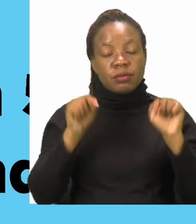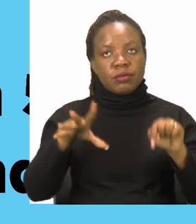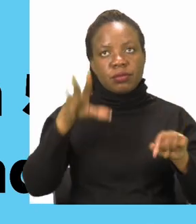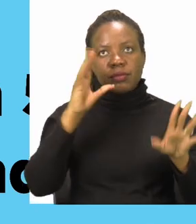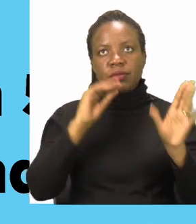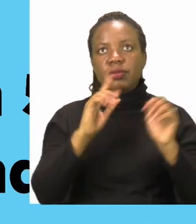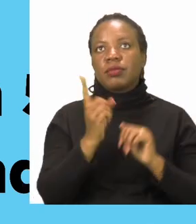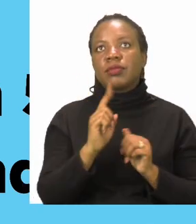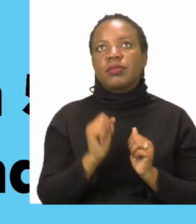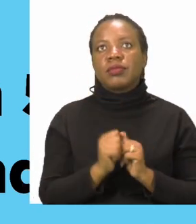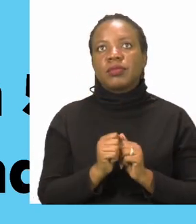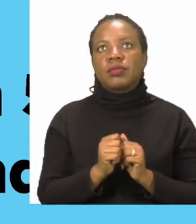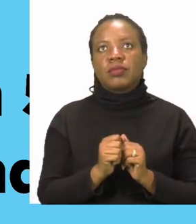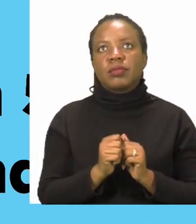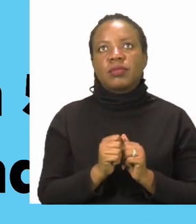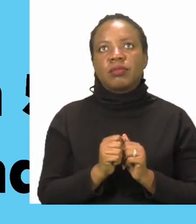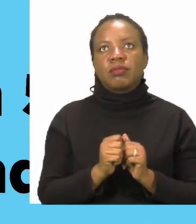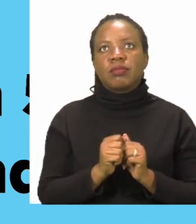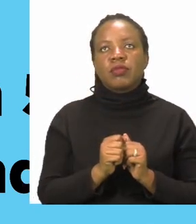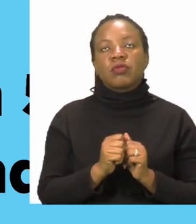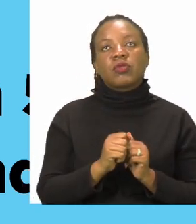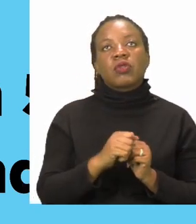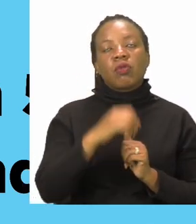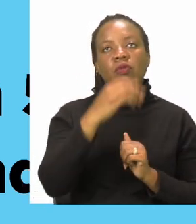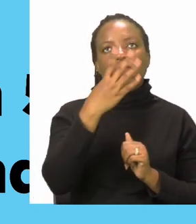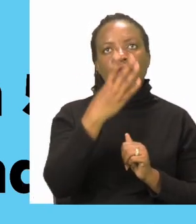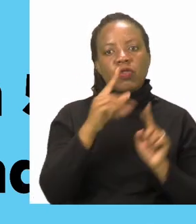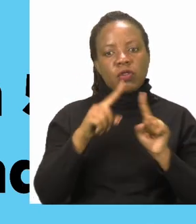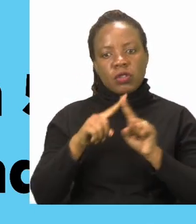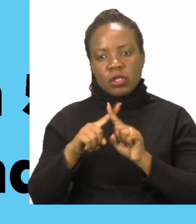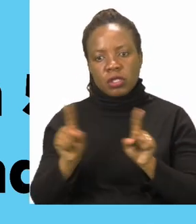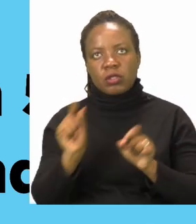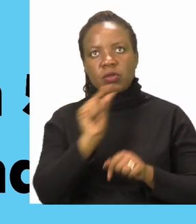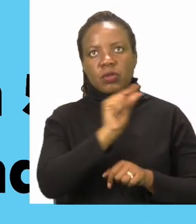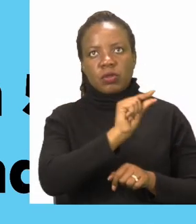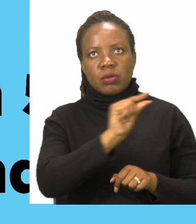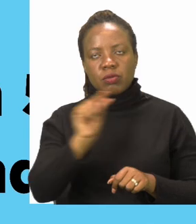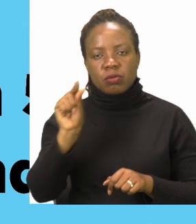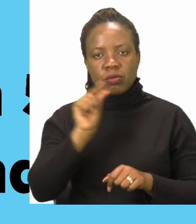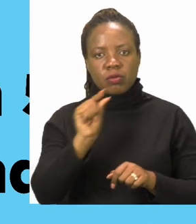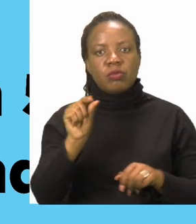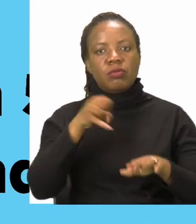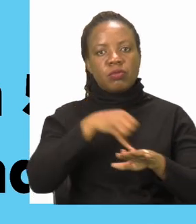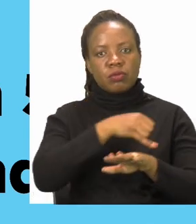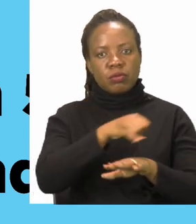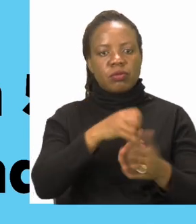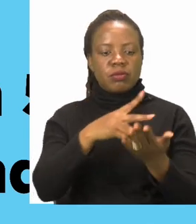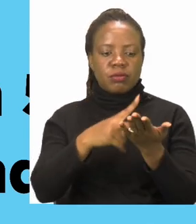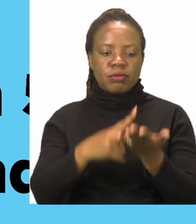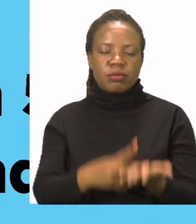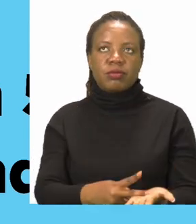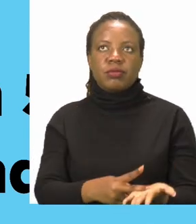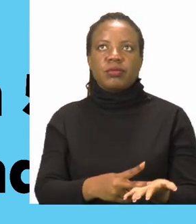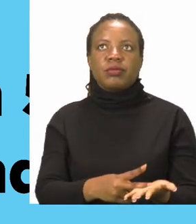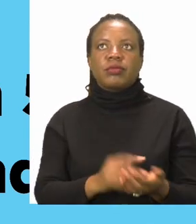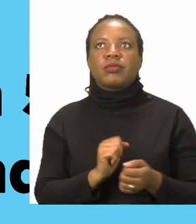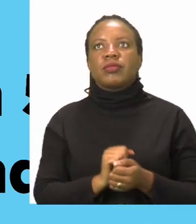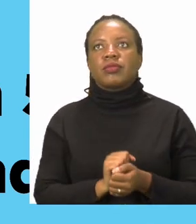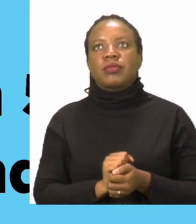about the 4 kinds of sentences and place value.